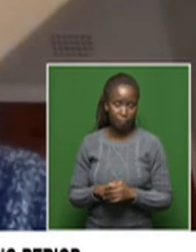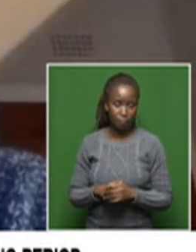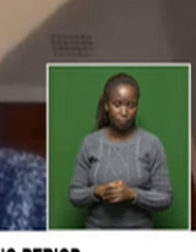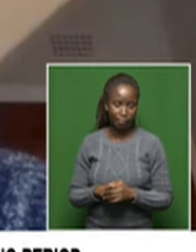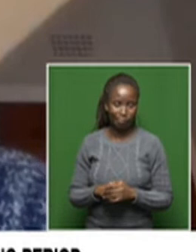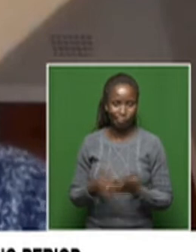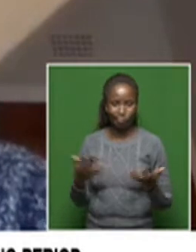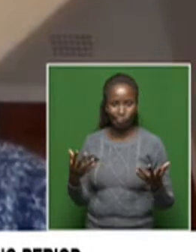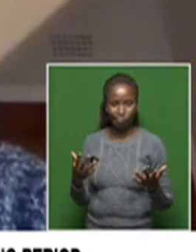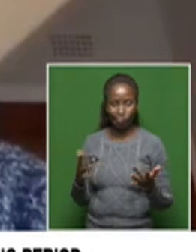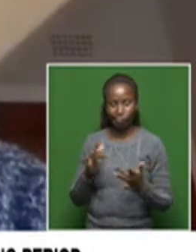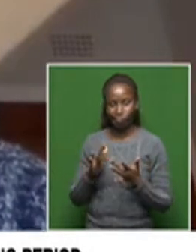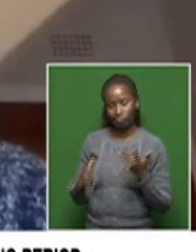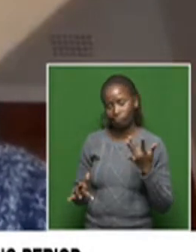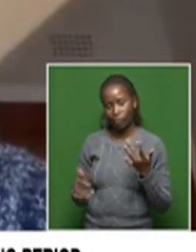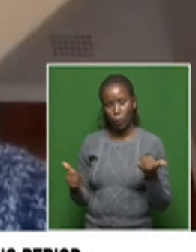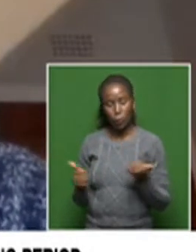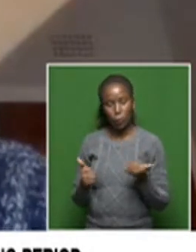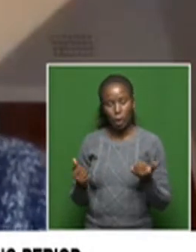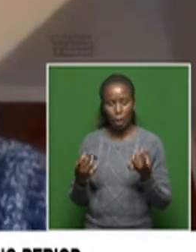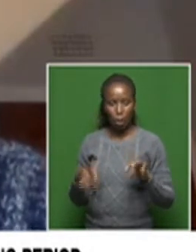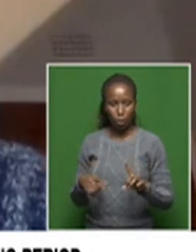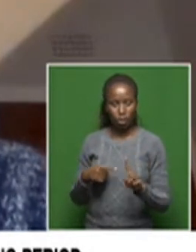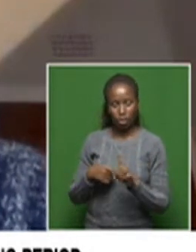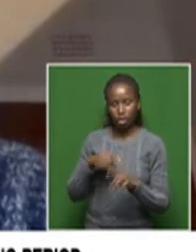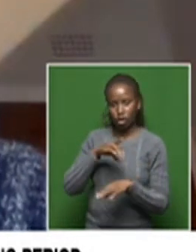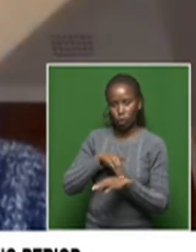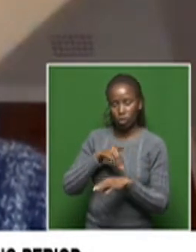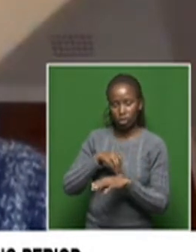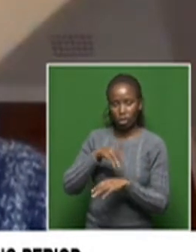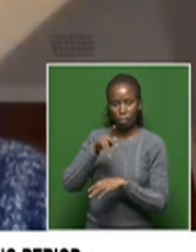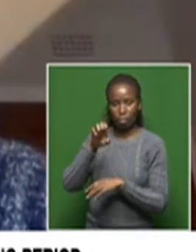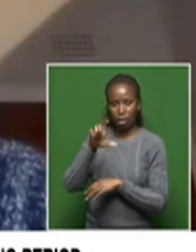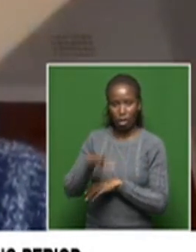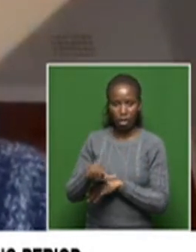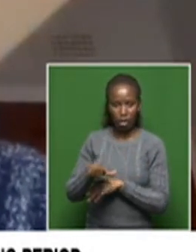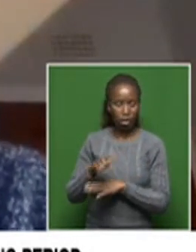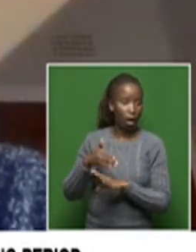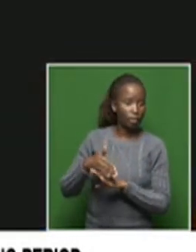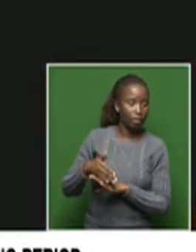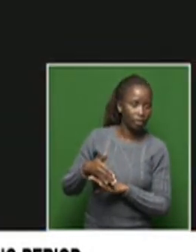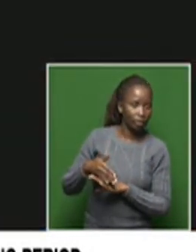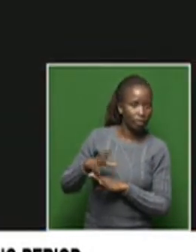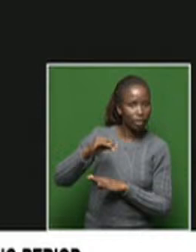Okay, I think we've lost Dr. Pillay. So what I will do then, colleagues,